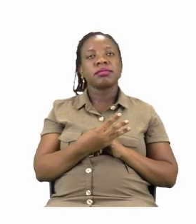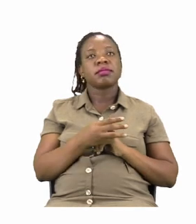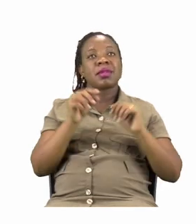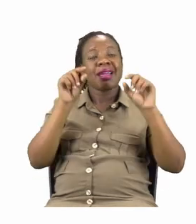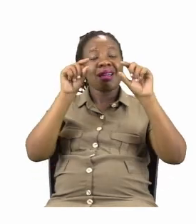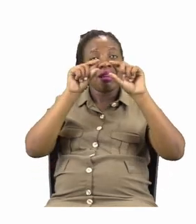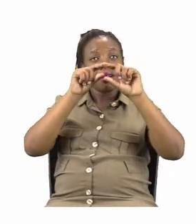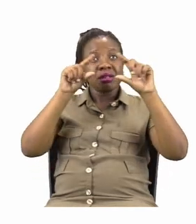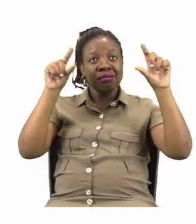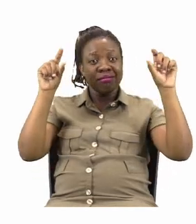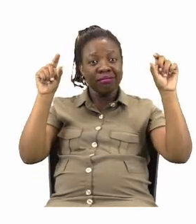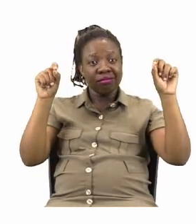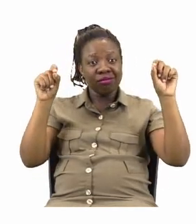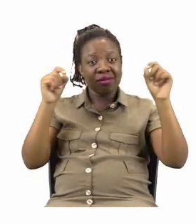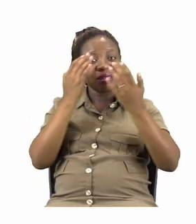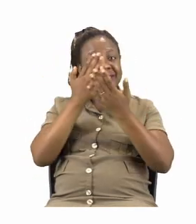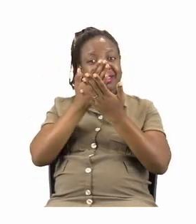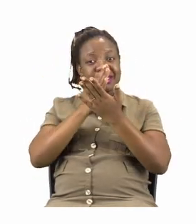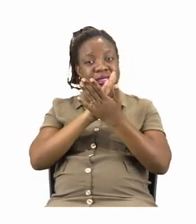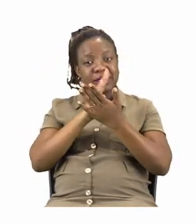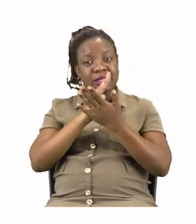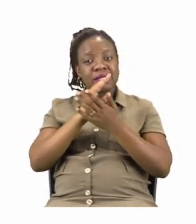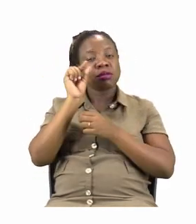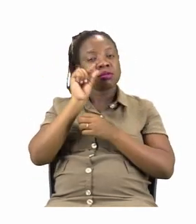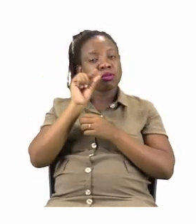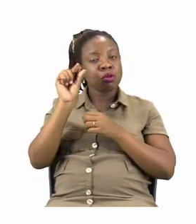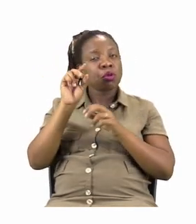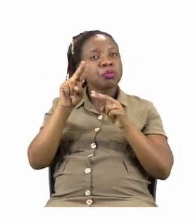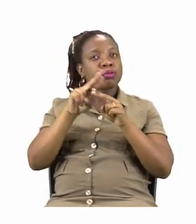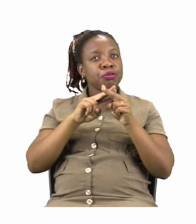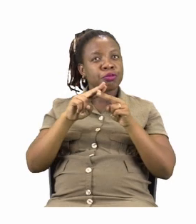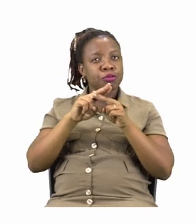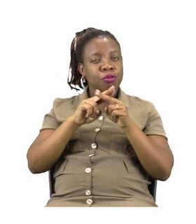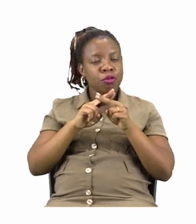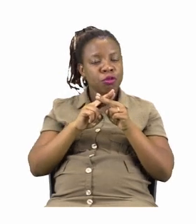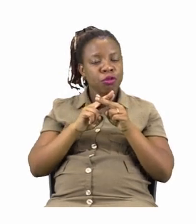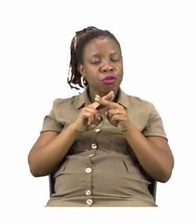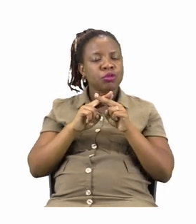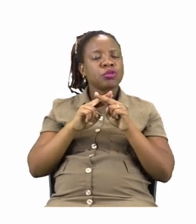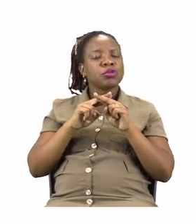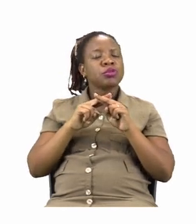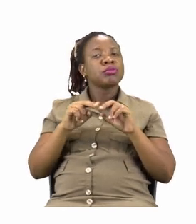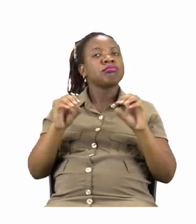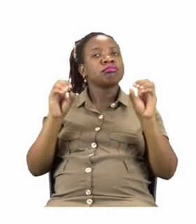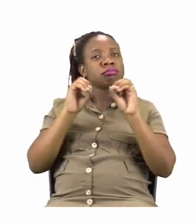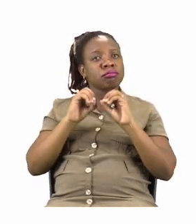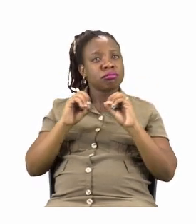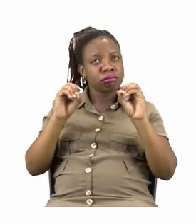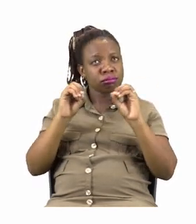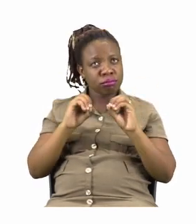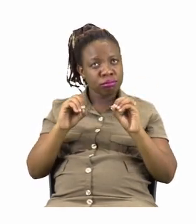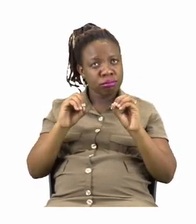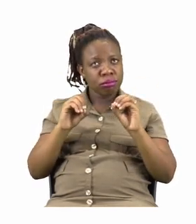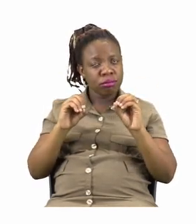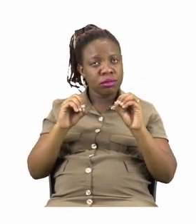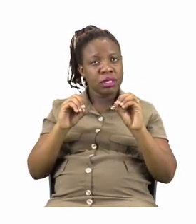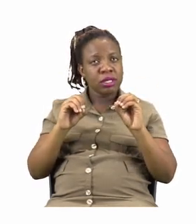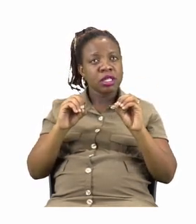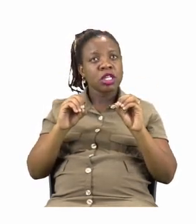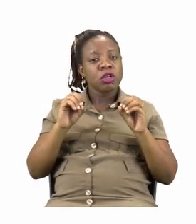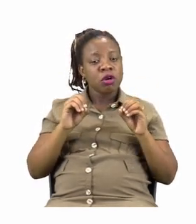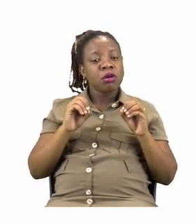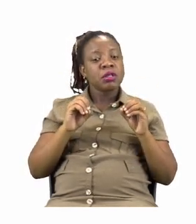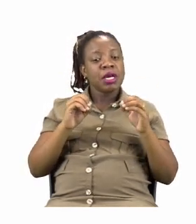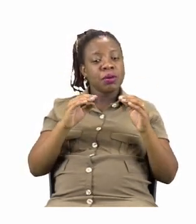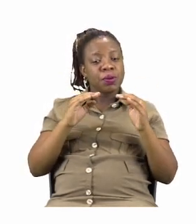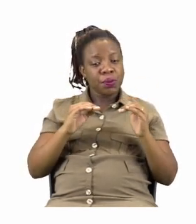block above. Now you go back to your list of words in the rectangular block and then you look